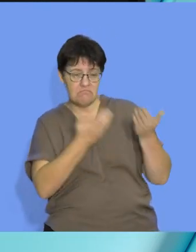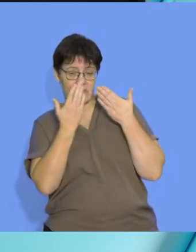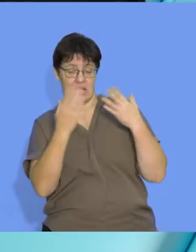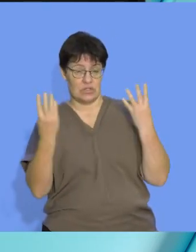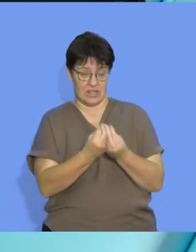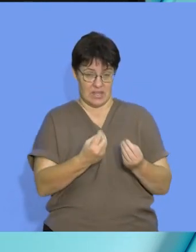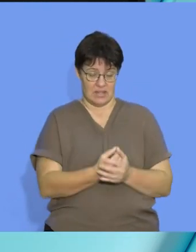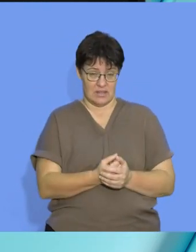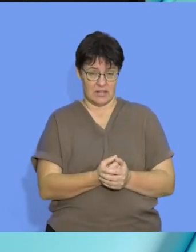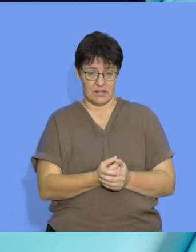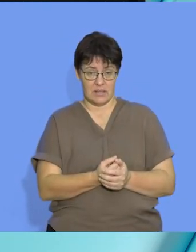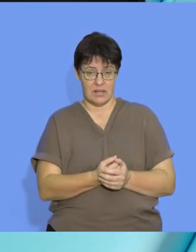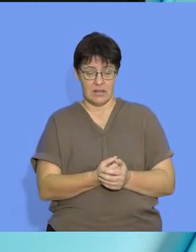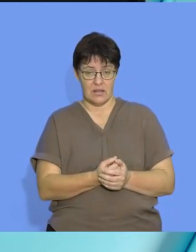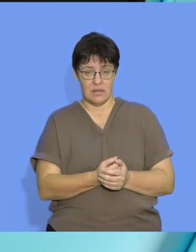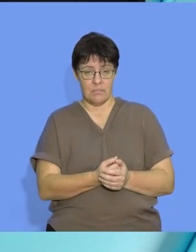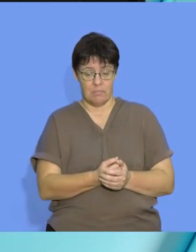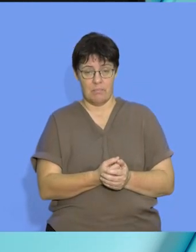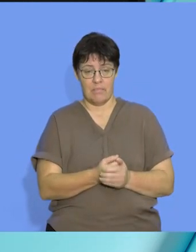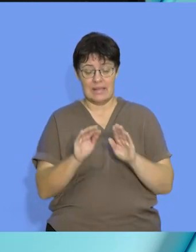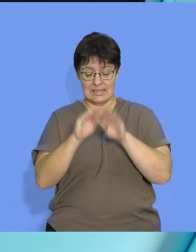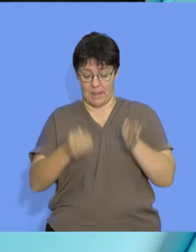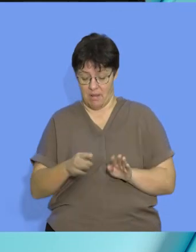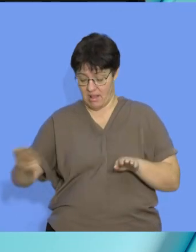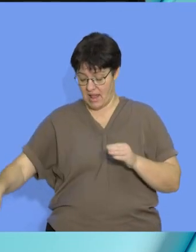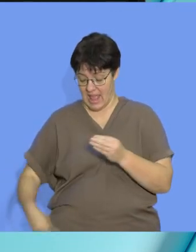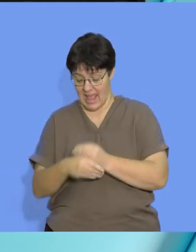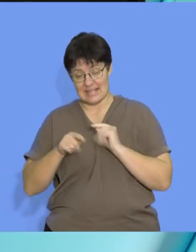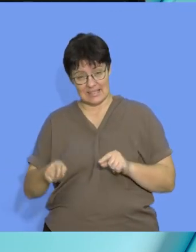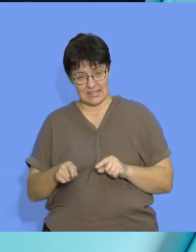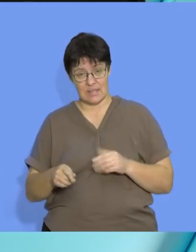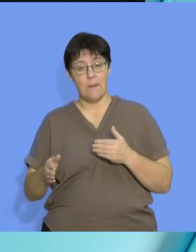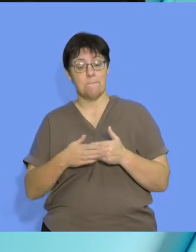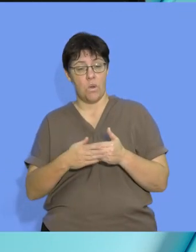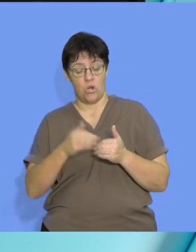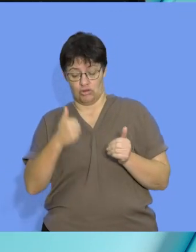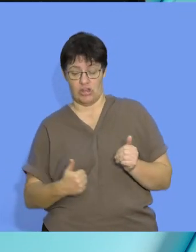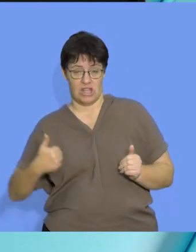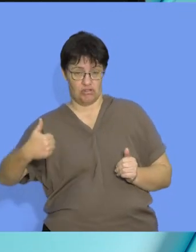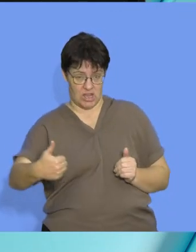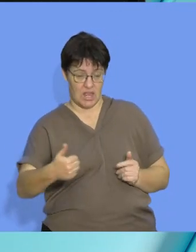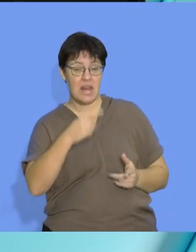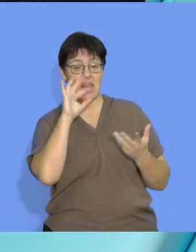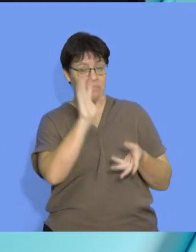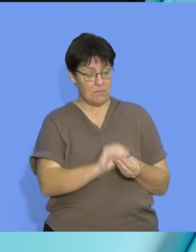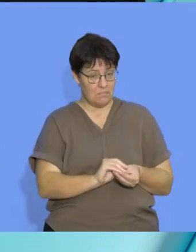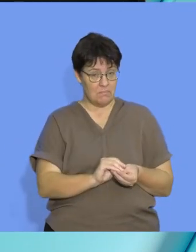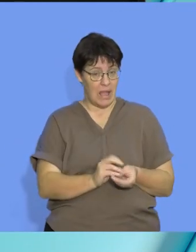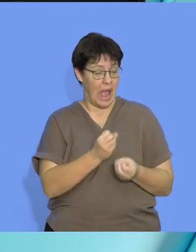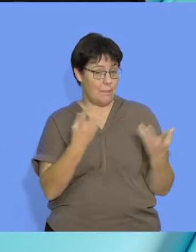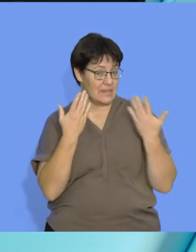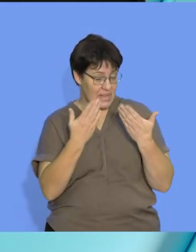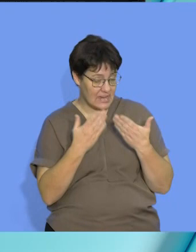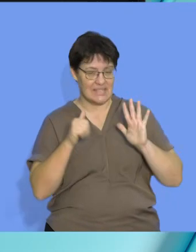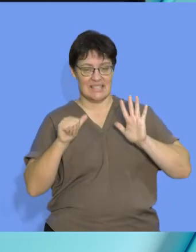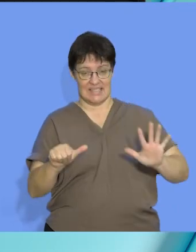were to add another table to the study group and add 2 more chairs, I would now have 6 people at my